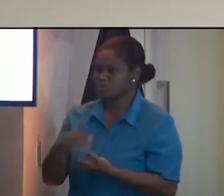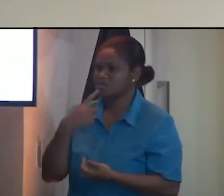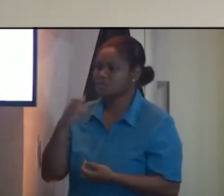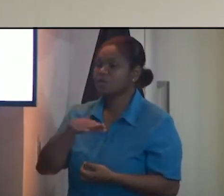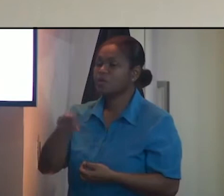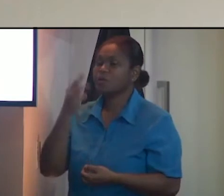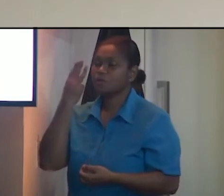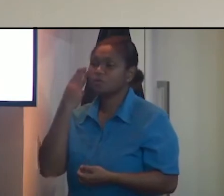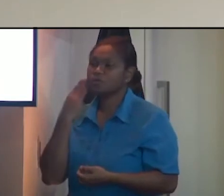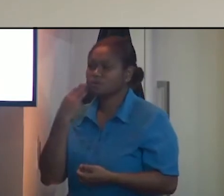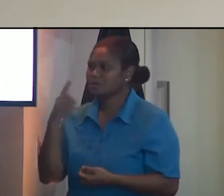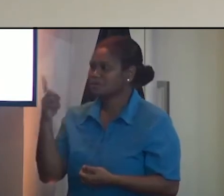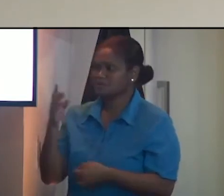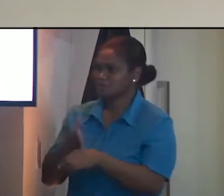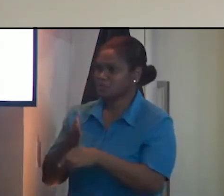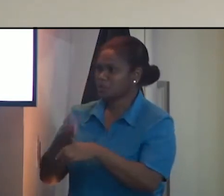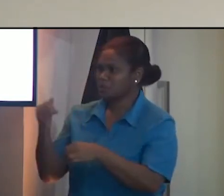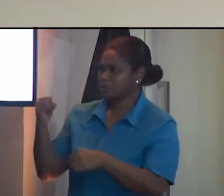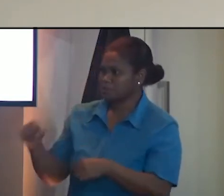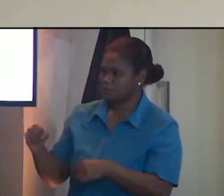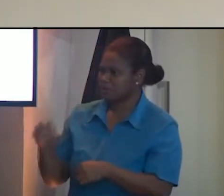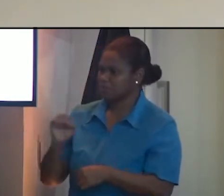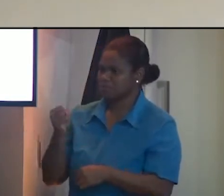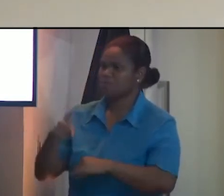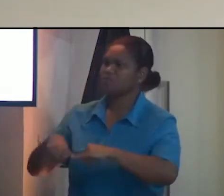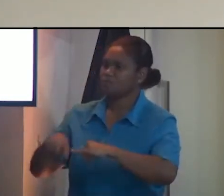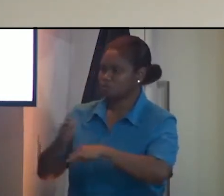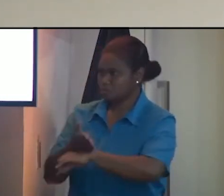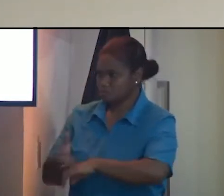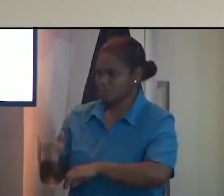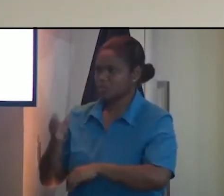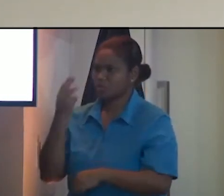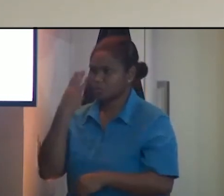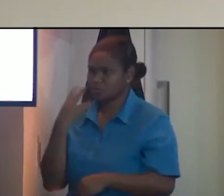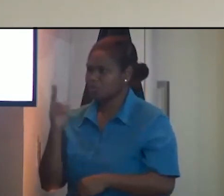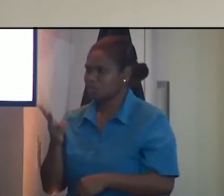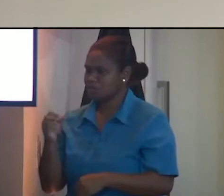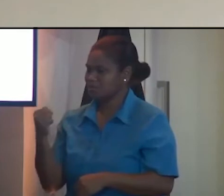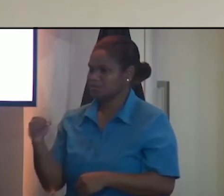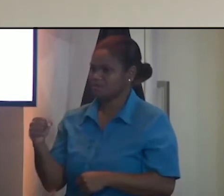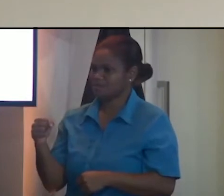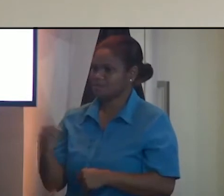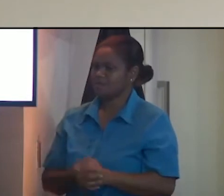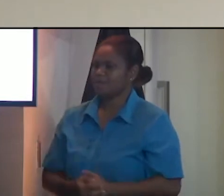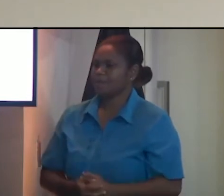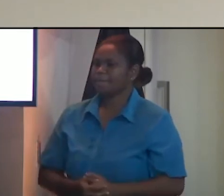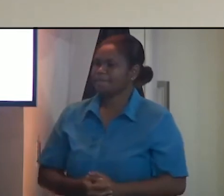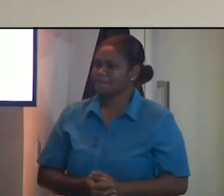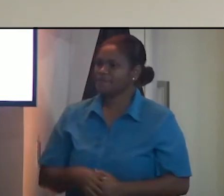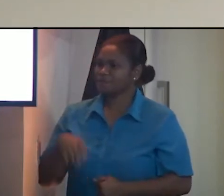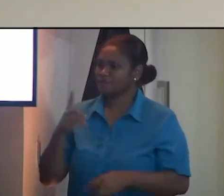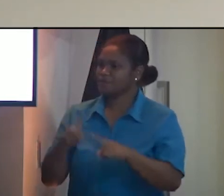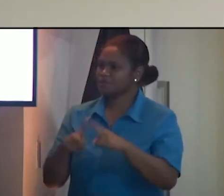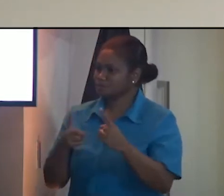women has performed before and failed, probably this woman will also perform and fail. And so stereotype sentiment is something that is really, really strong, and what